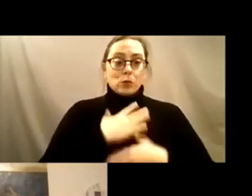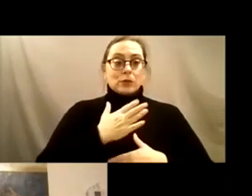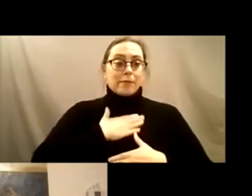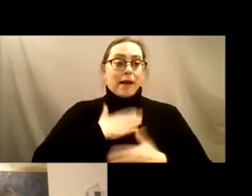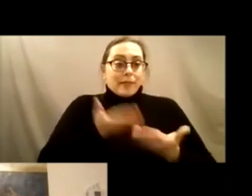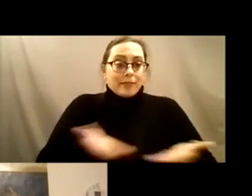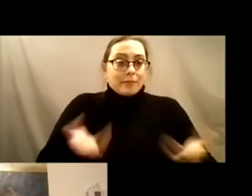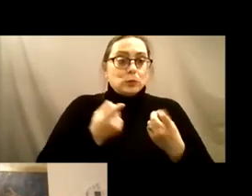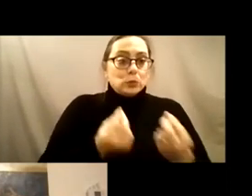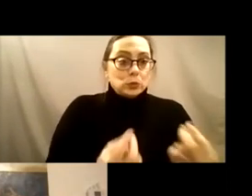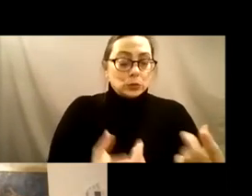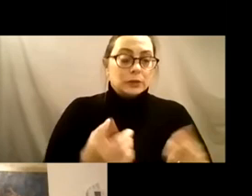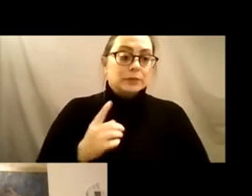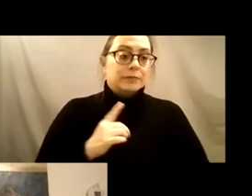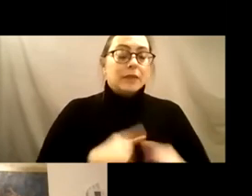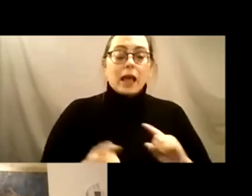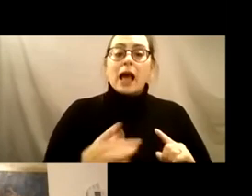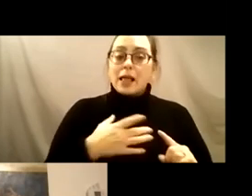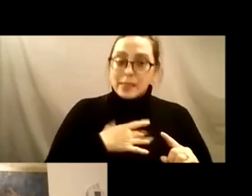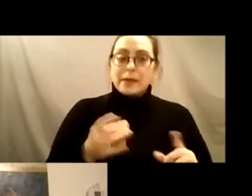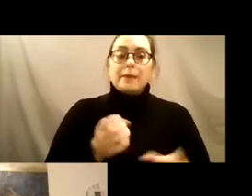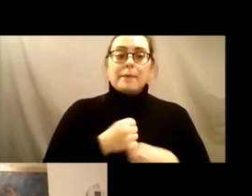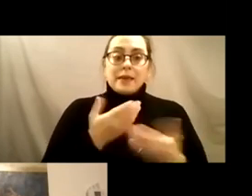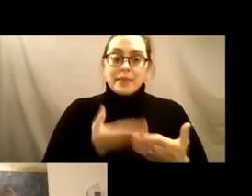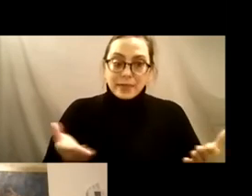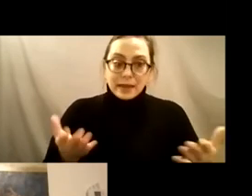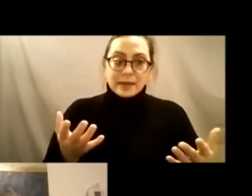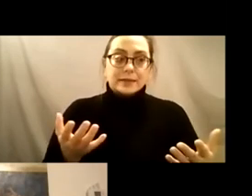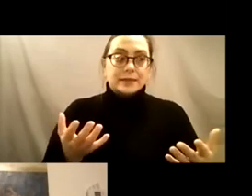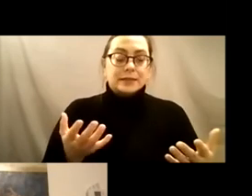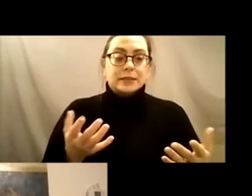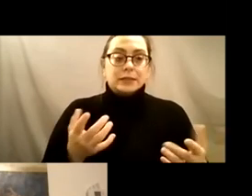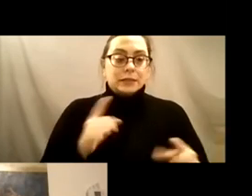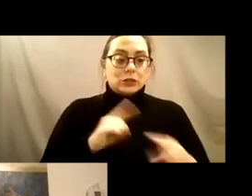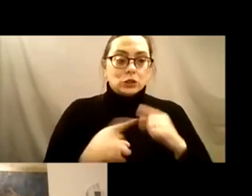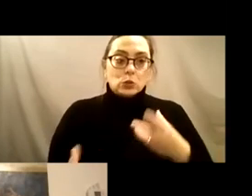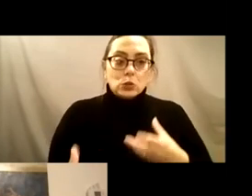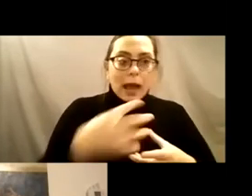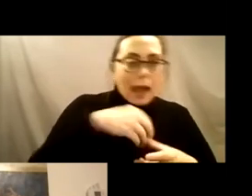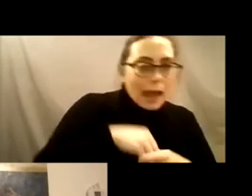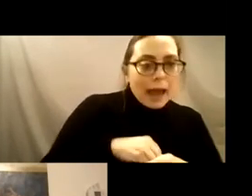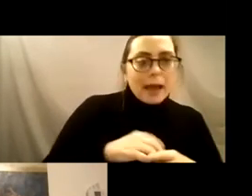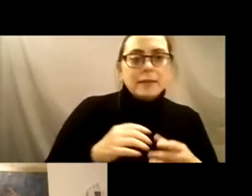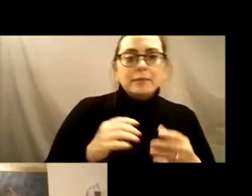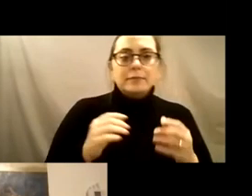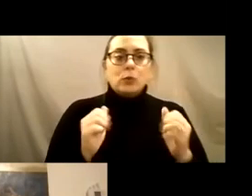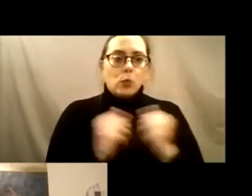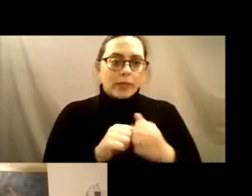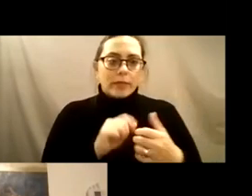that really engage a lot of different sensual elements as I'm working with them.